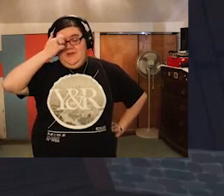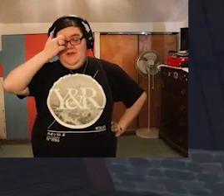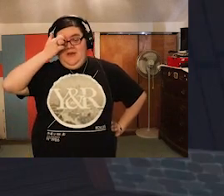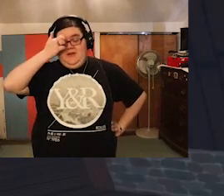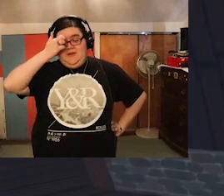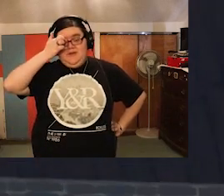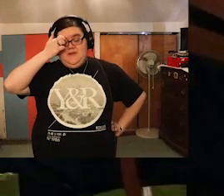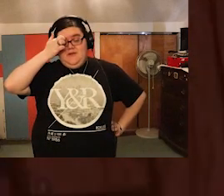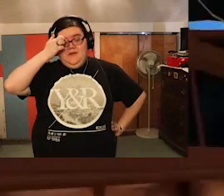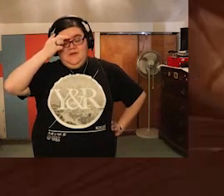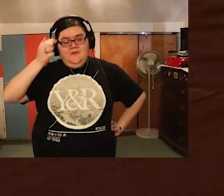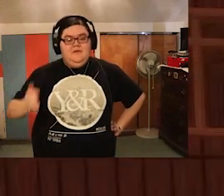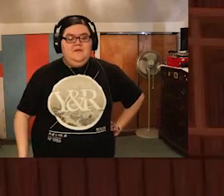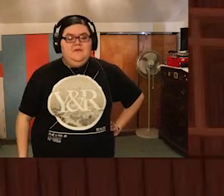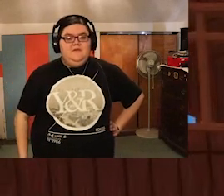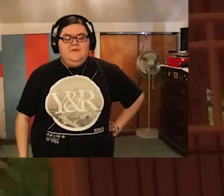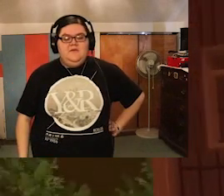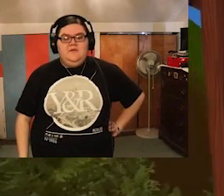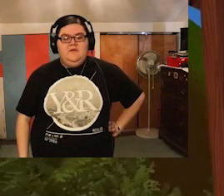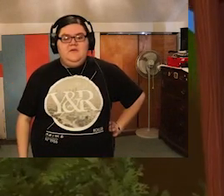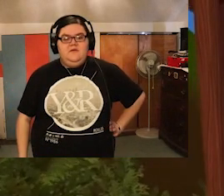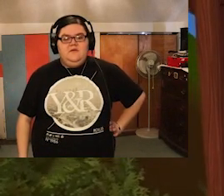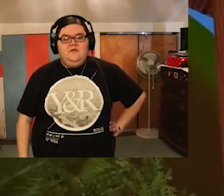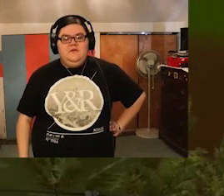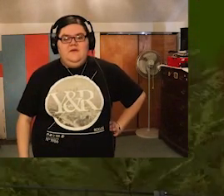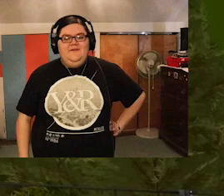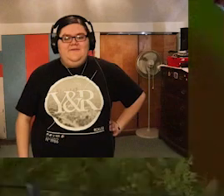Josh, that was nice.